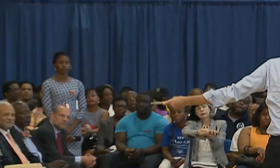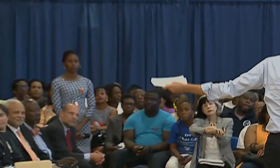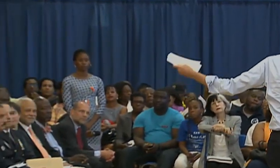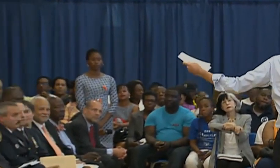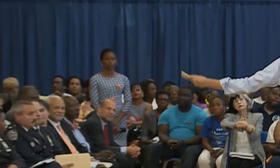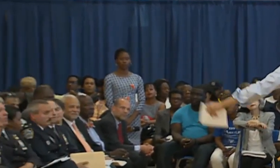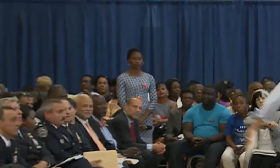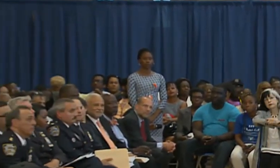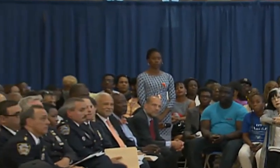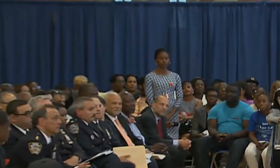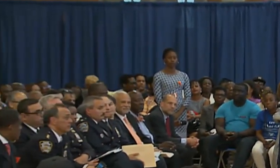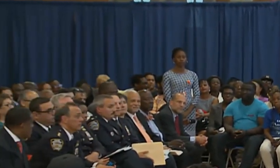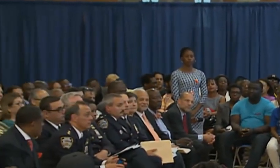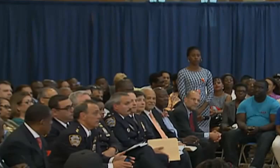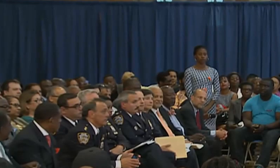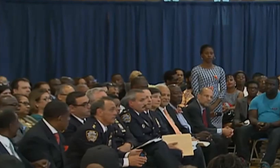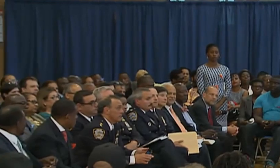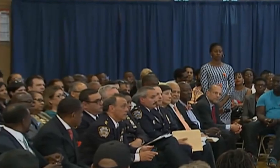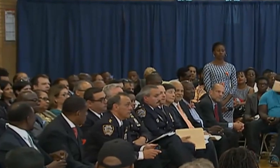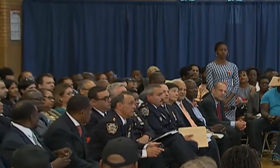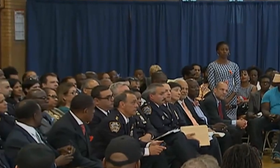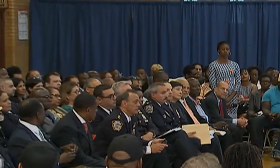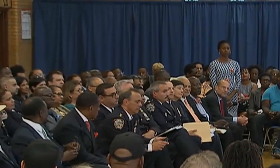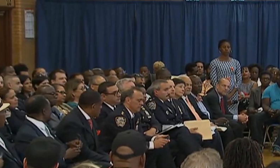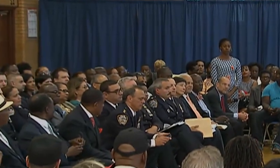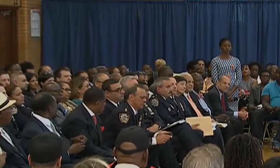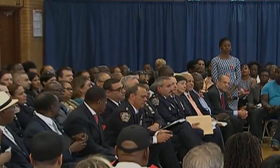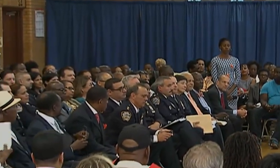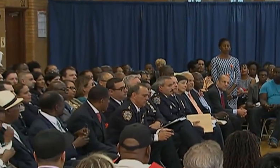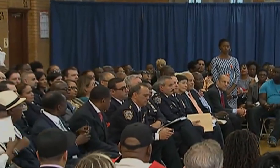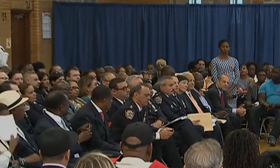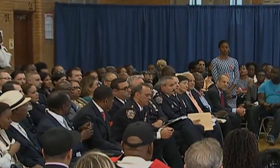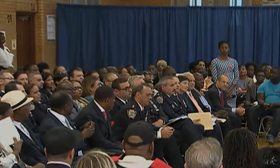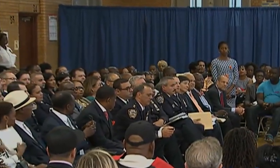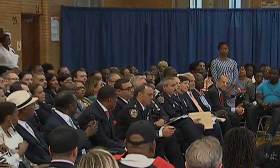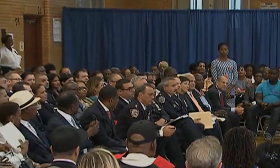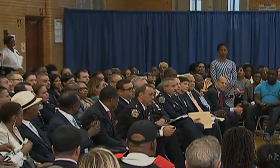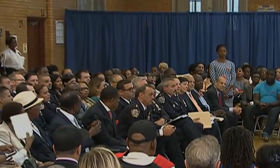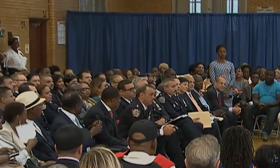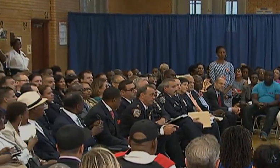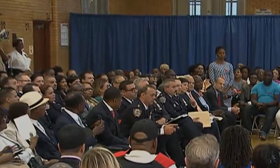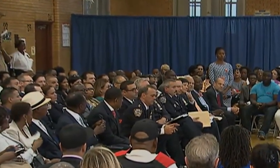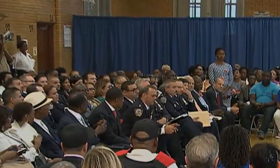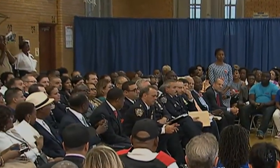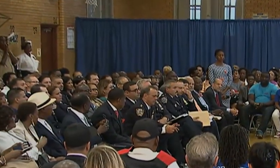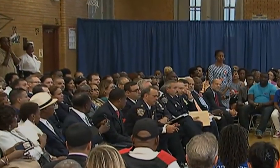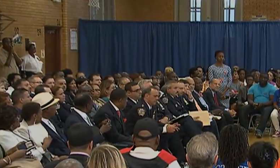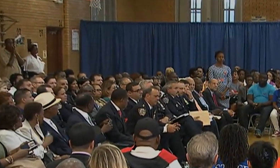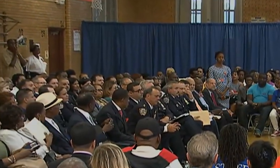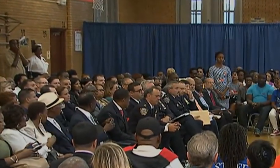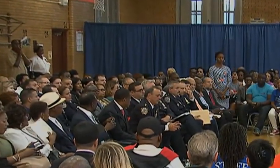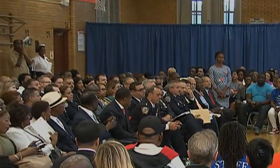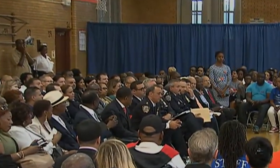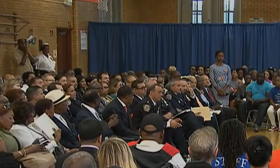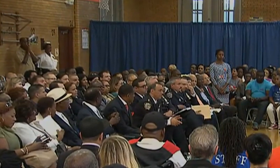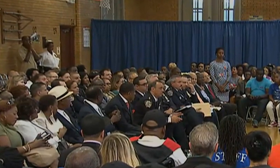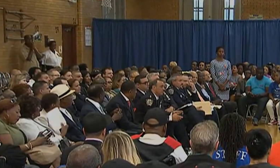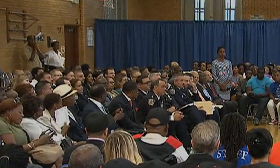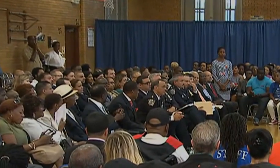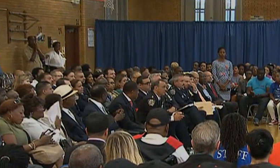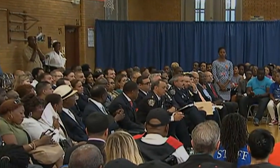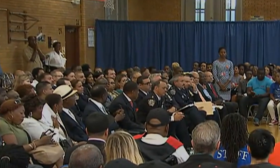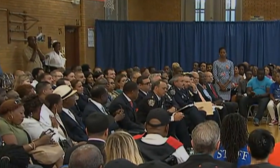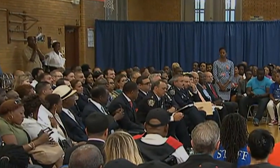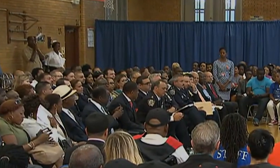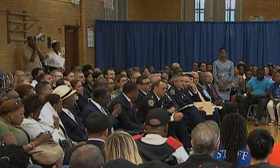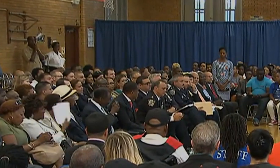want to say something to you. These are a lot of the most important leaders of the city government, representing a whole host of agencies that have a